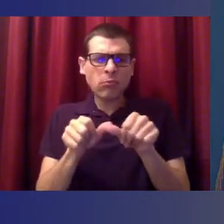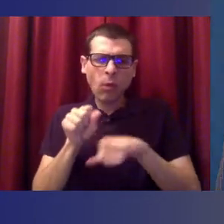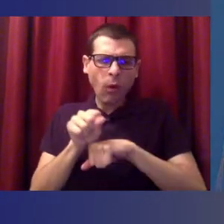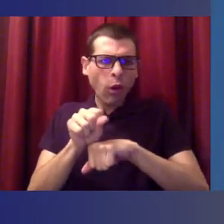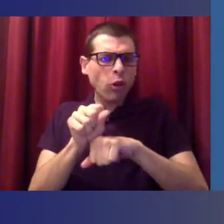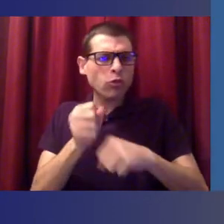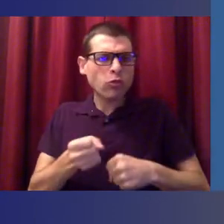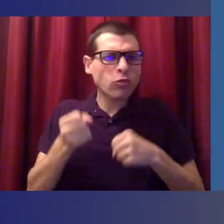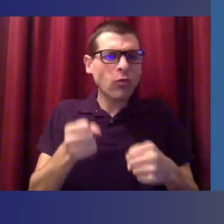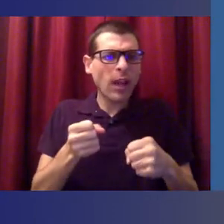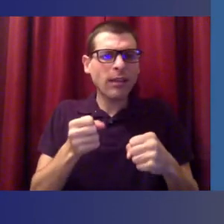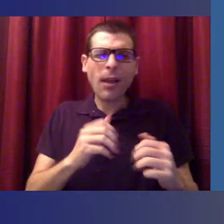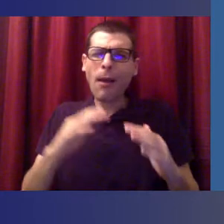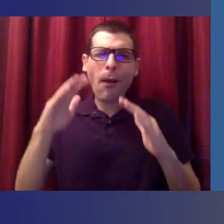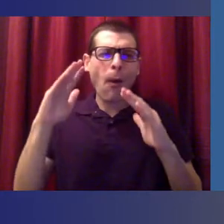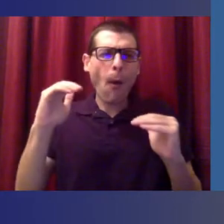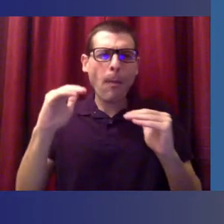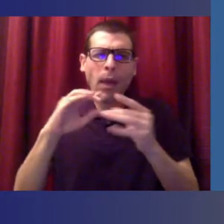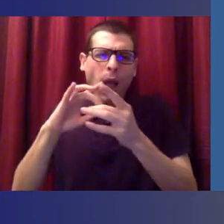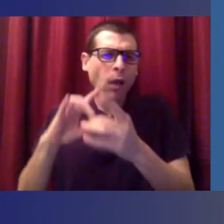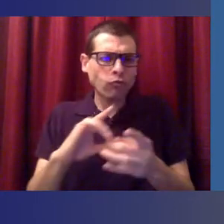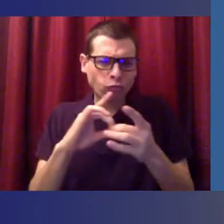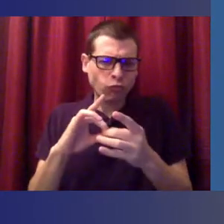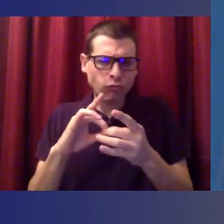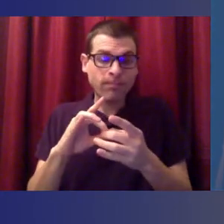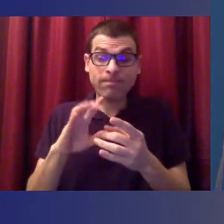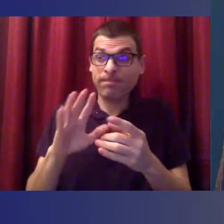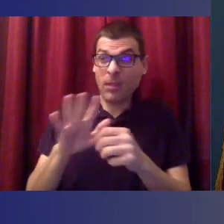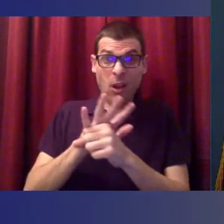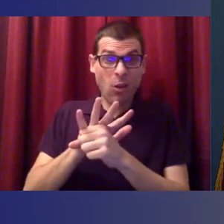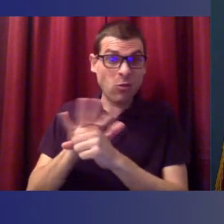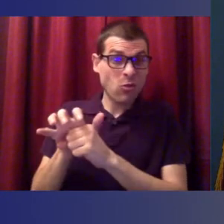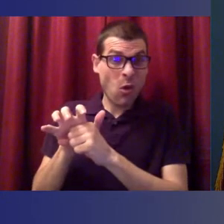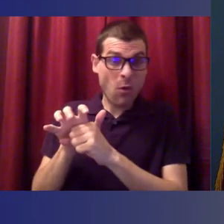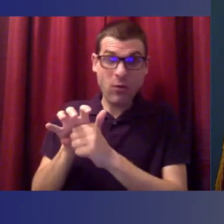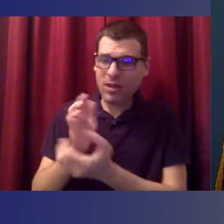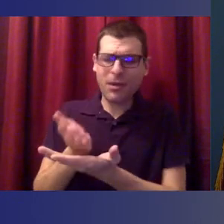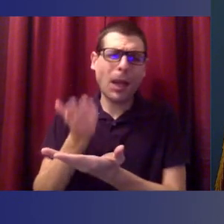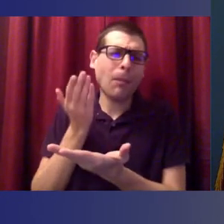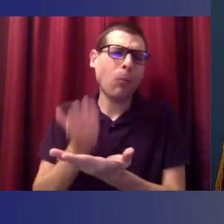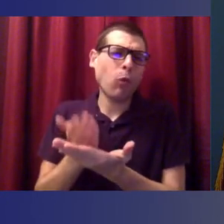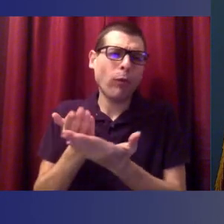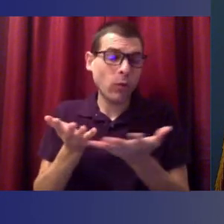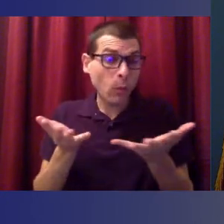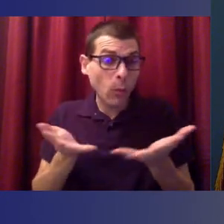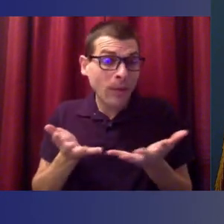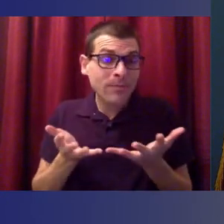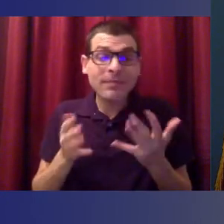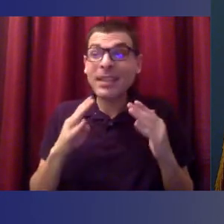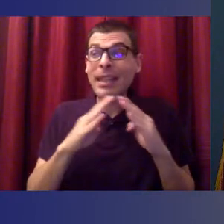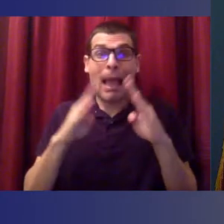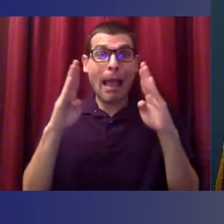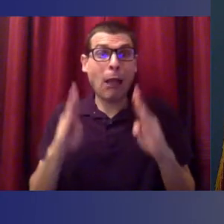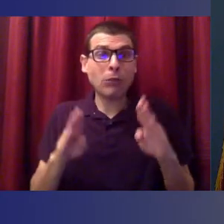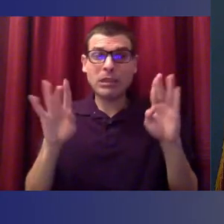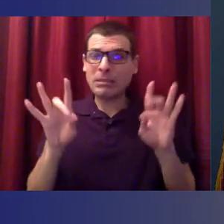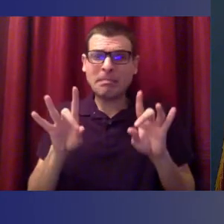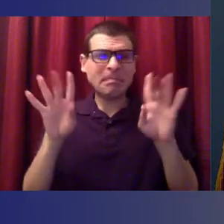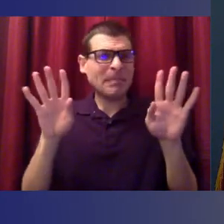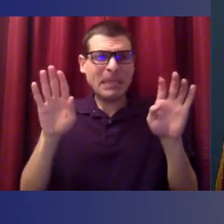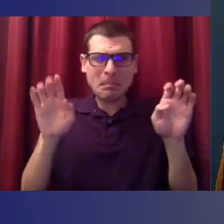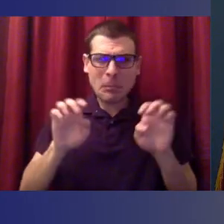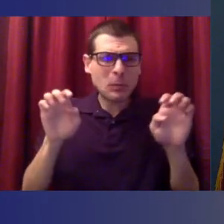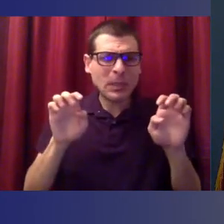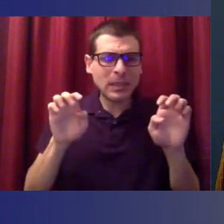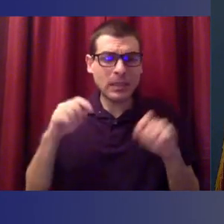hope. As the COVID-19 crisis proved, stable, safe housing is imperative to people's